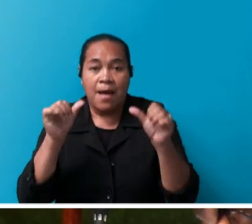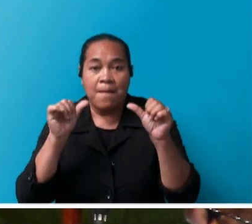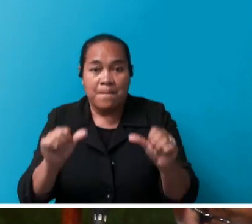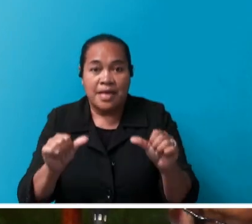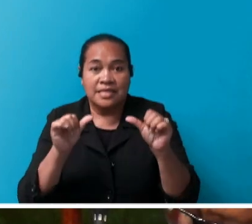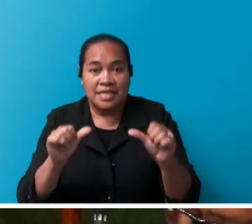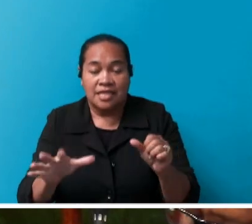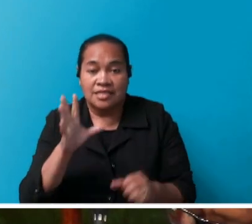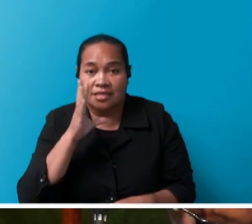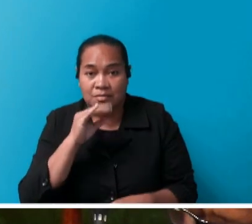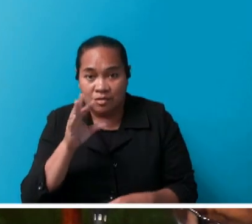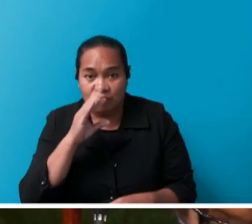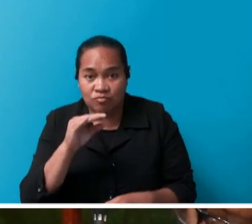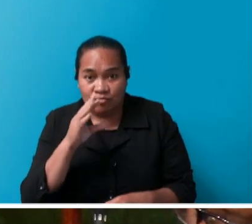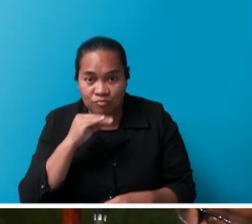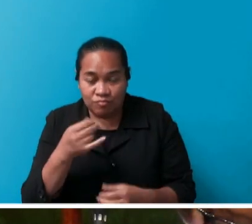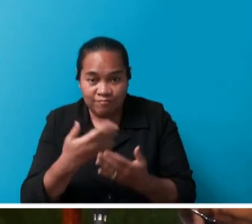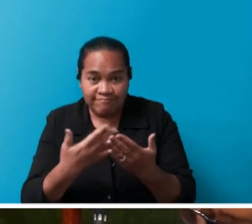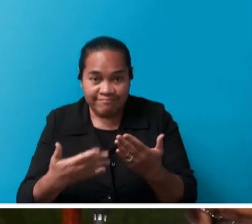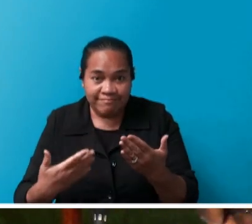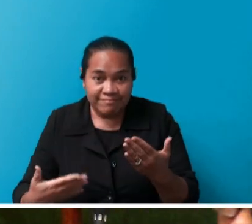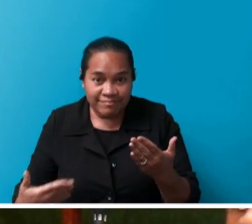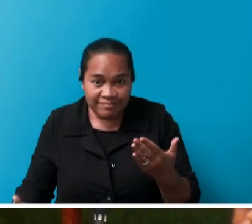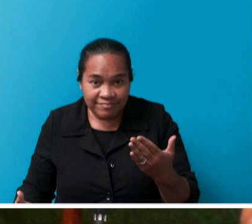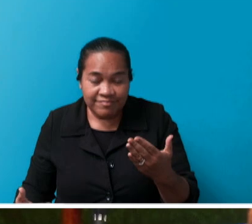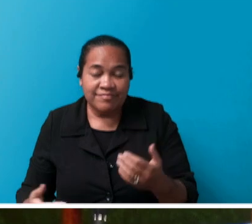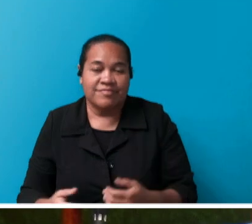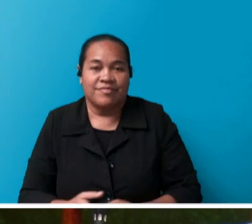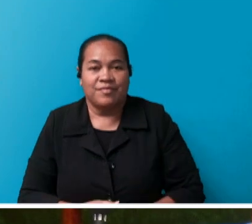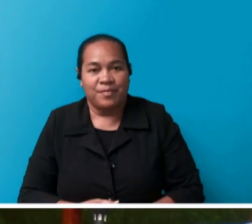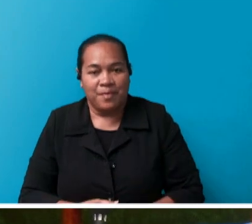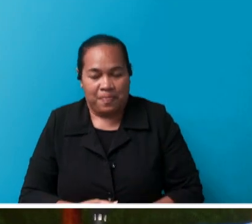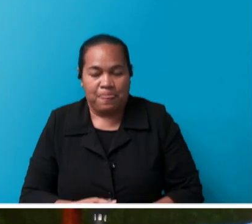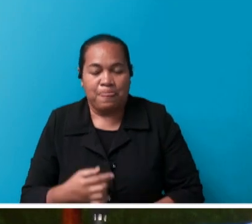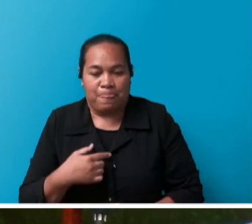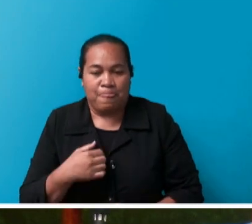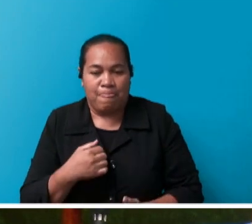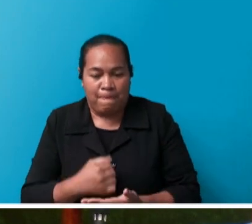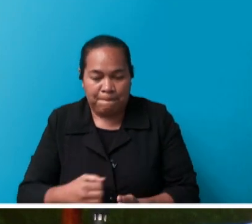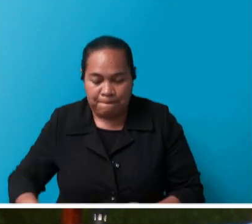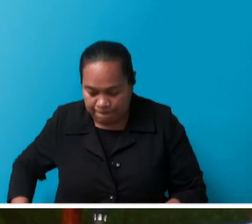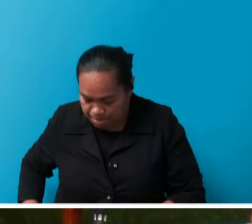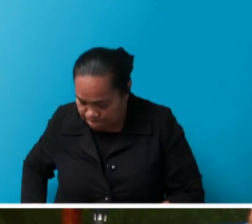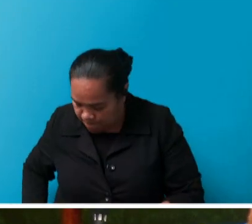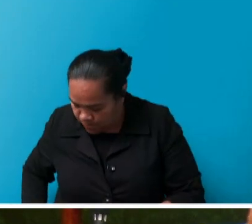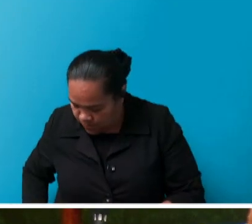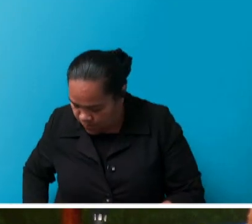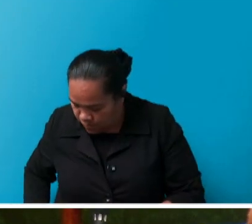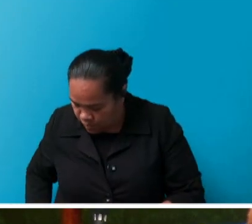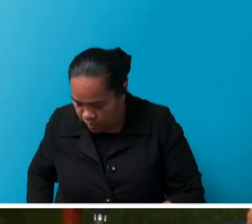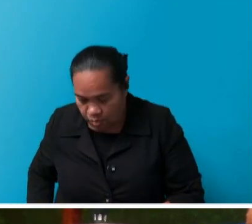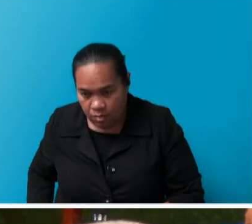President Ratu Nengama Lalombalawu's most gracious speech during his address in the opening of the